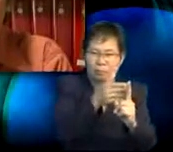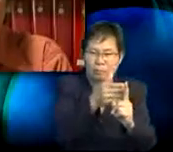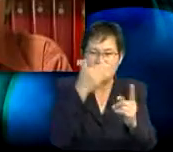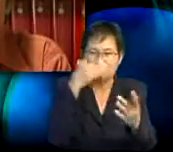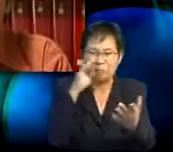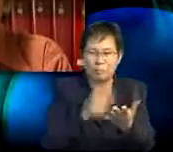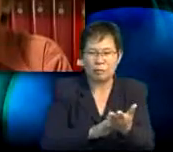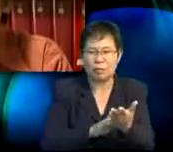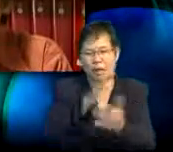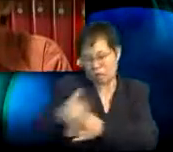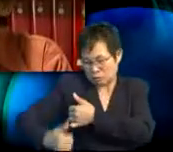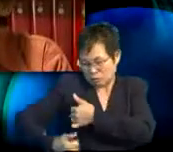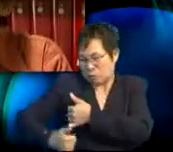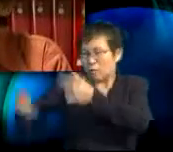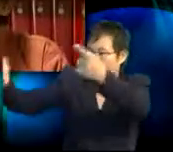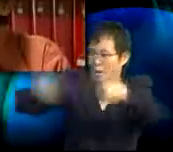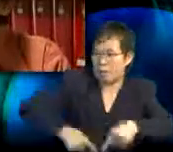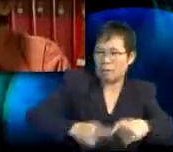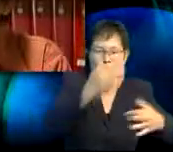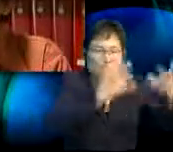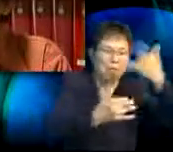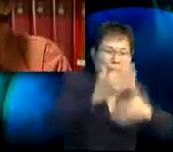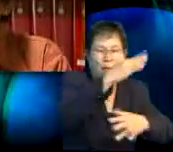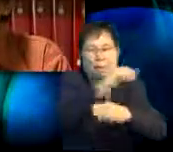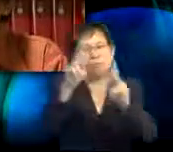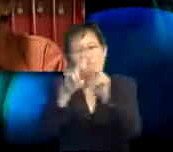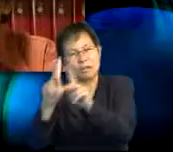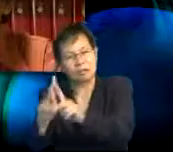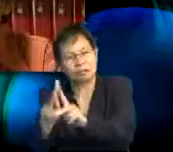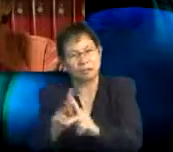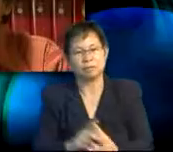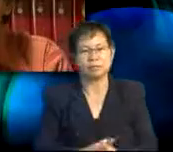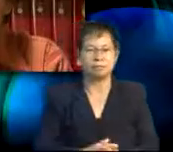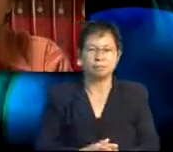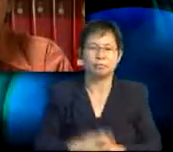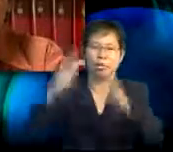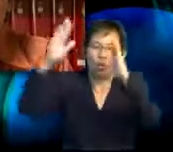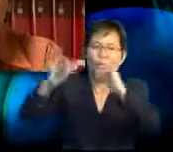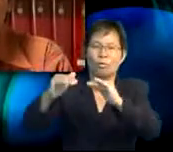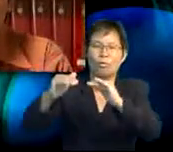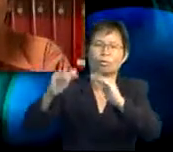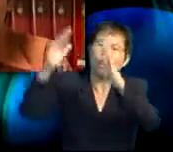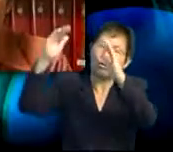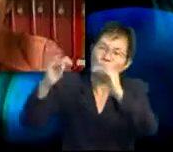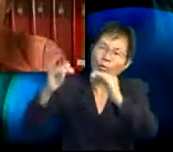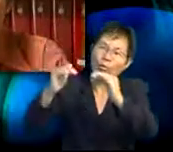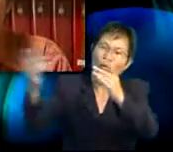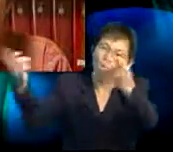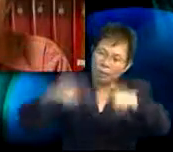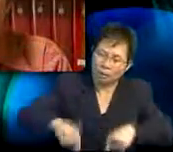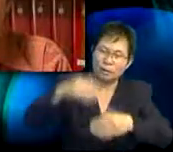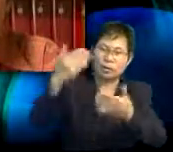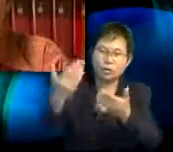and the soldiers who come in and burn their villages. Hope comes in a new